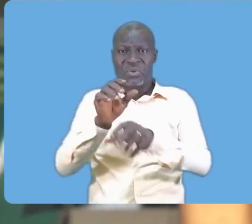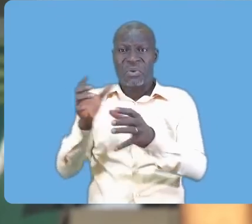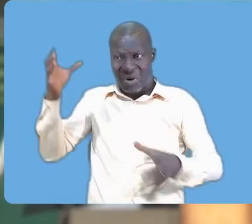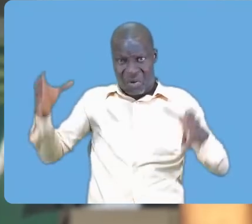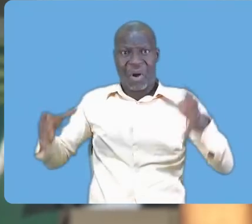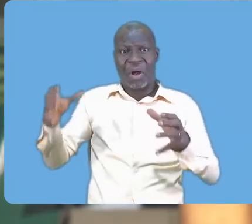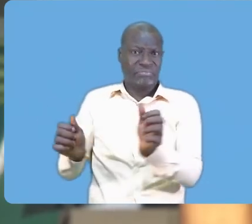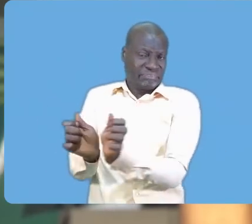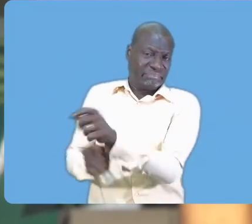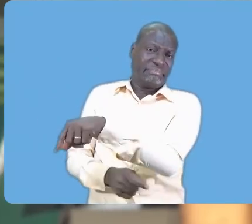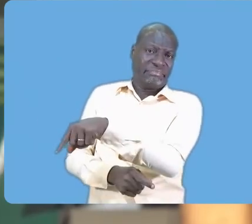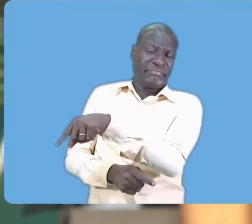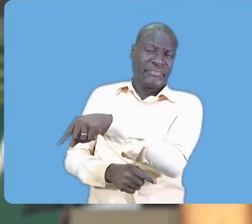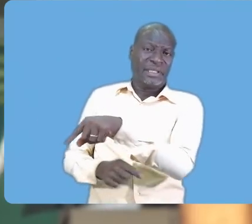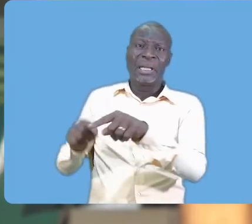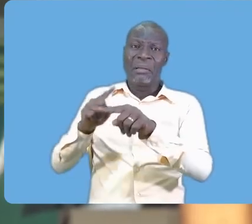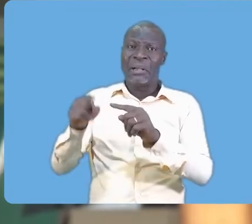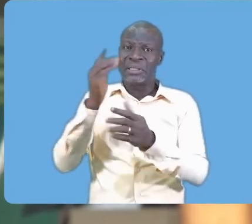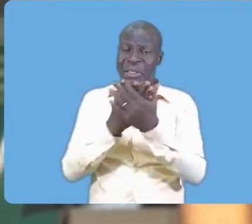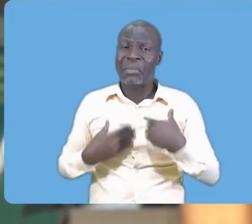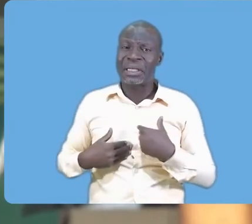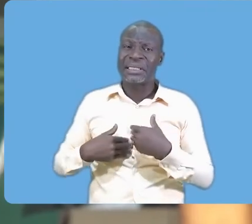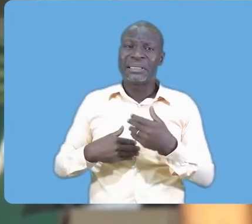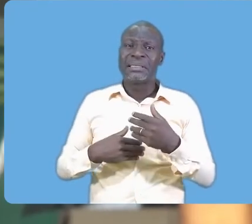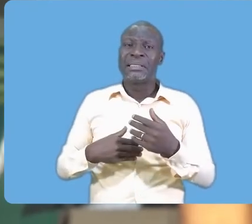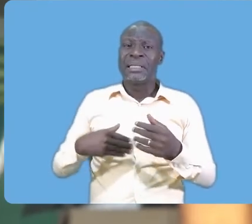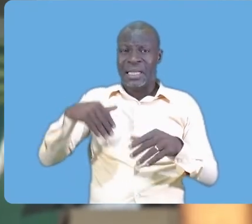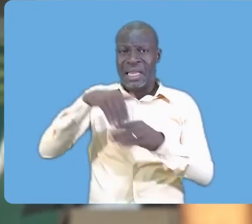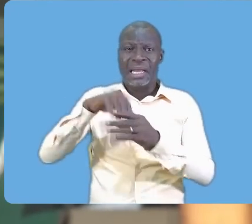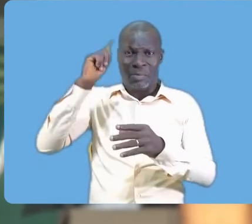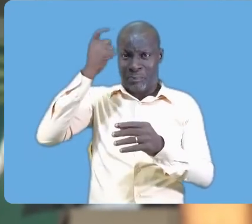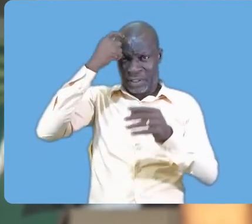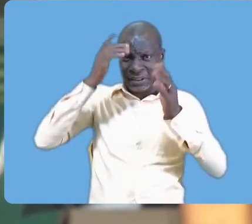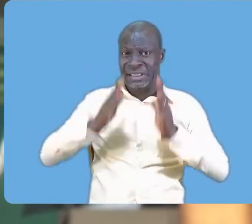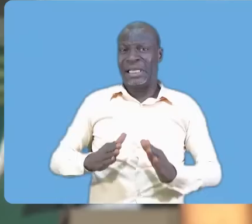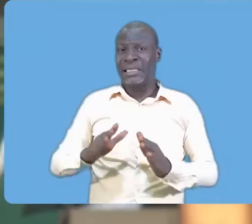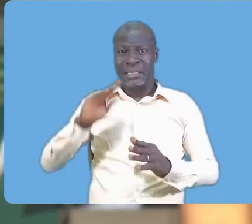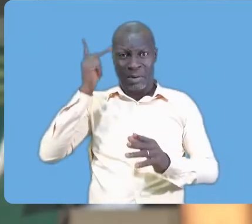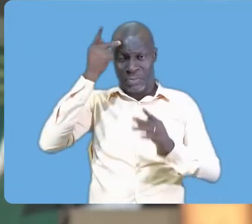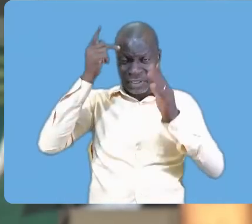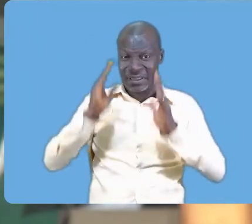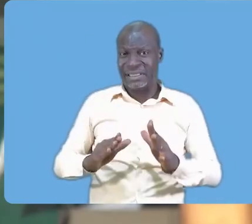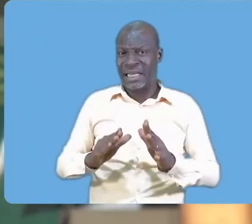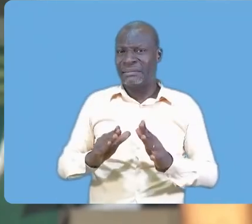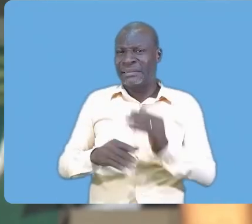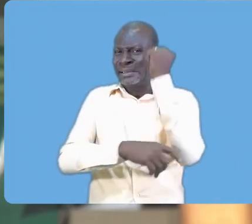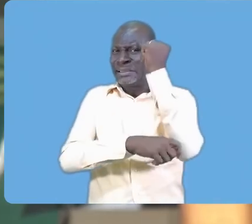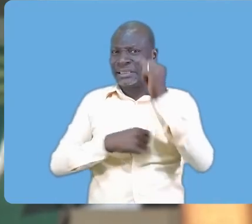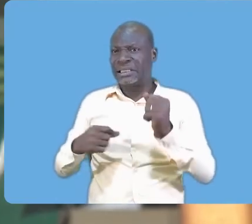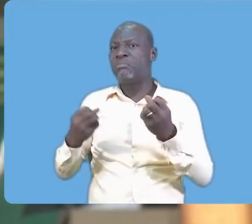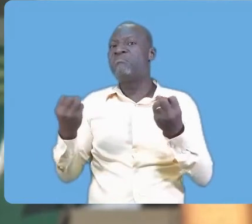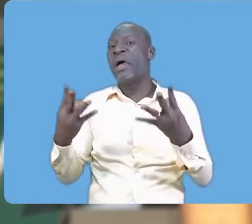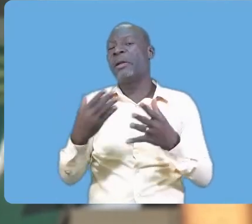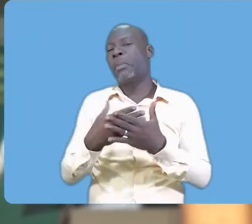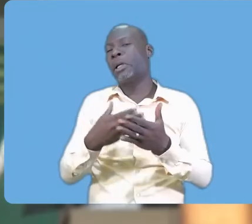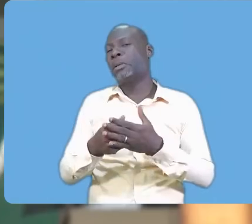bodde eduro baako emfienum de meka ne se obi nkowia obi bodde yesa na mechre but perversion of justice.